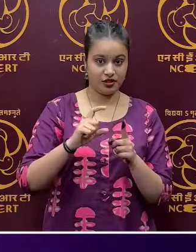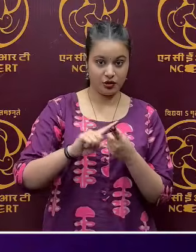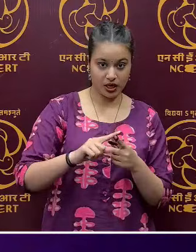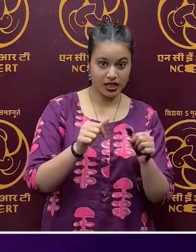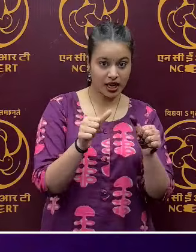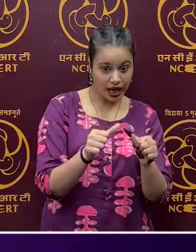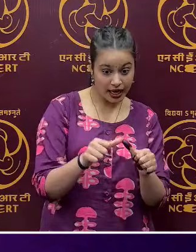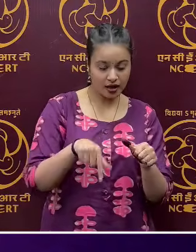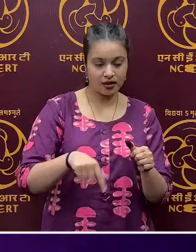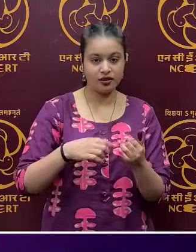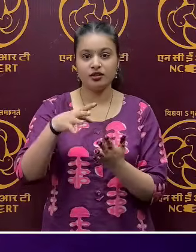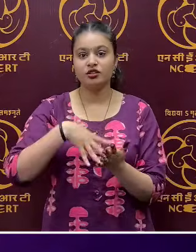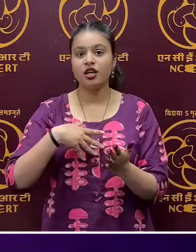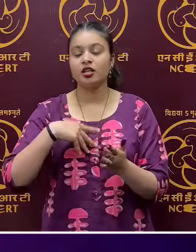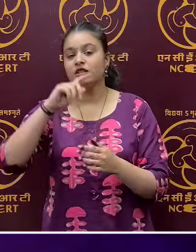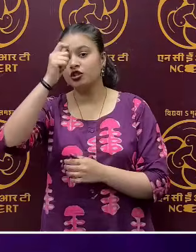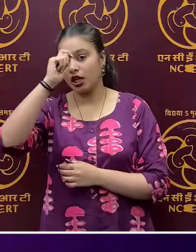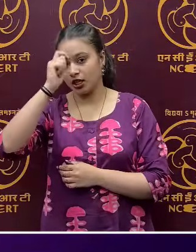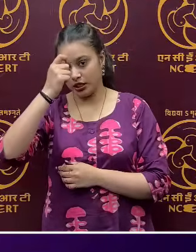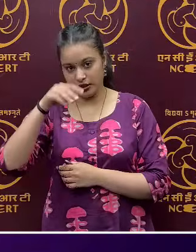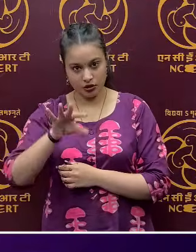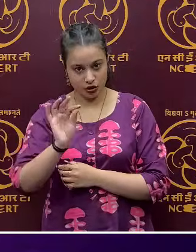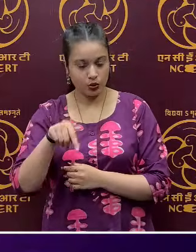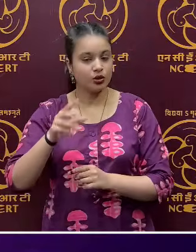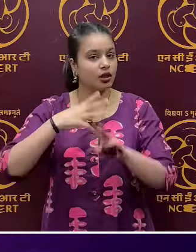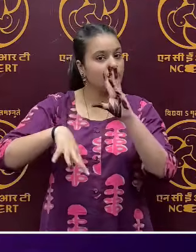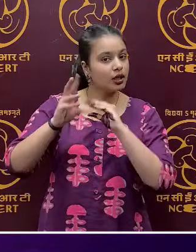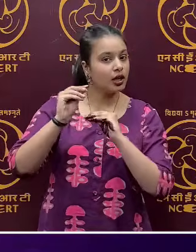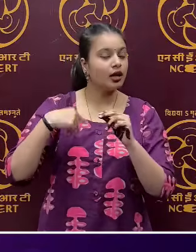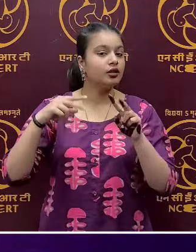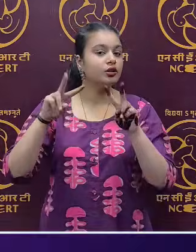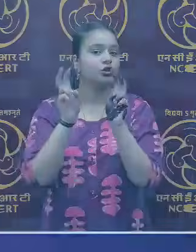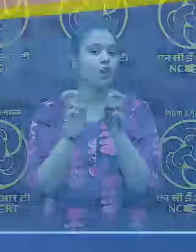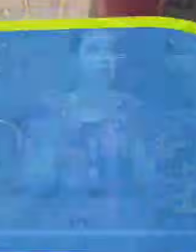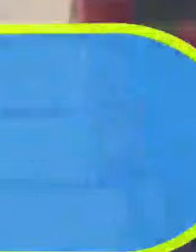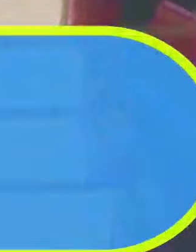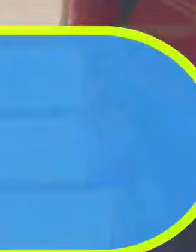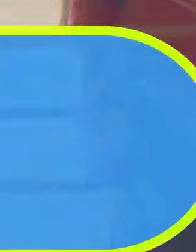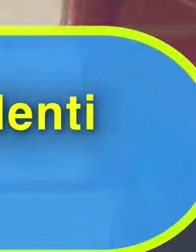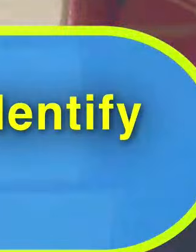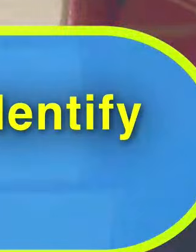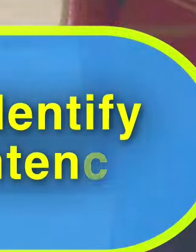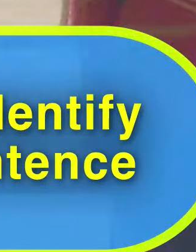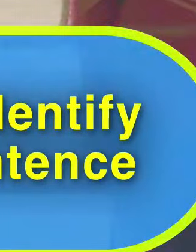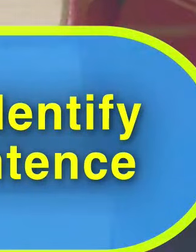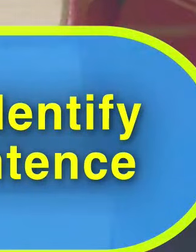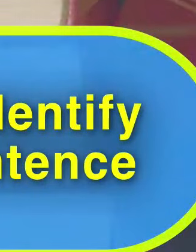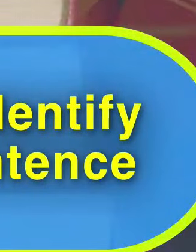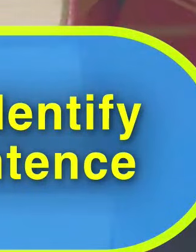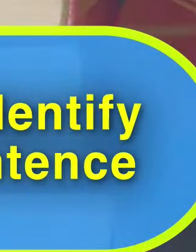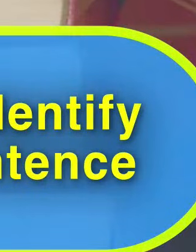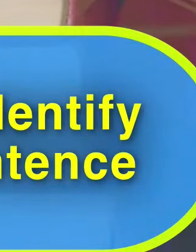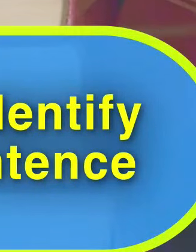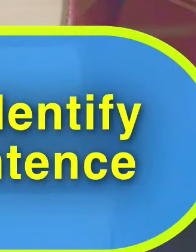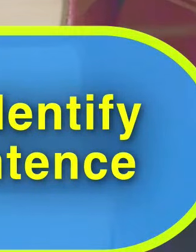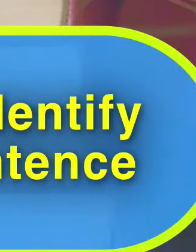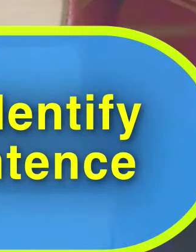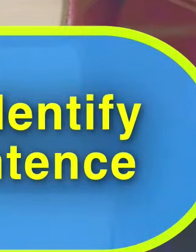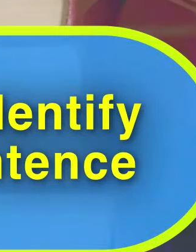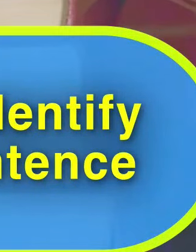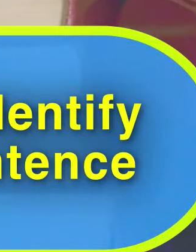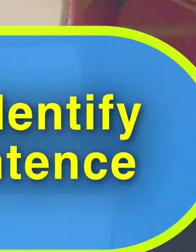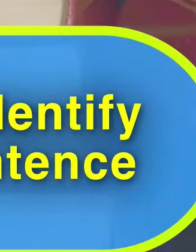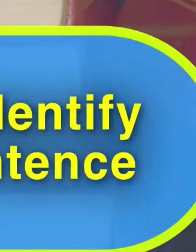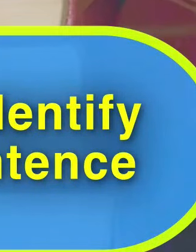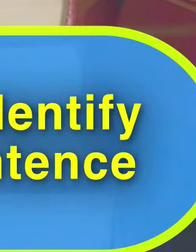in this session is English. We are going to learn about demonstration of simulation to identify confused